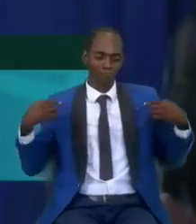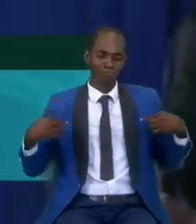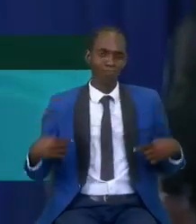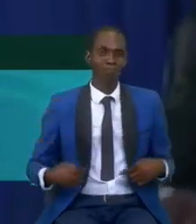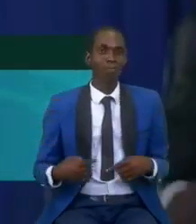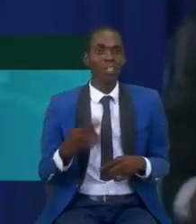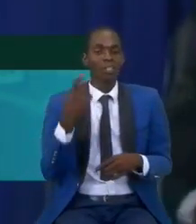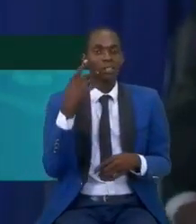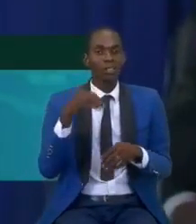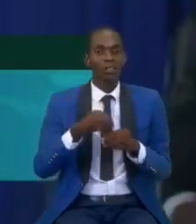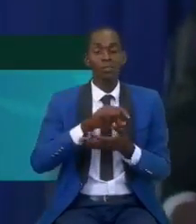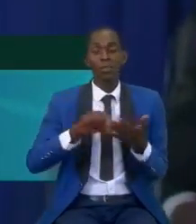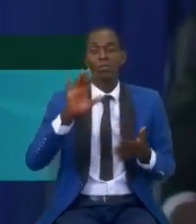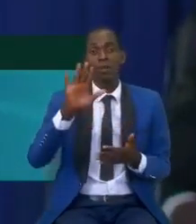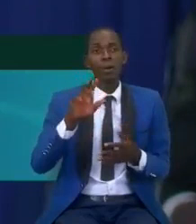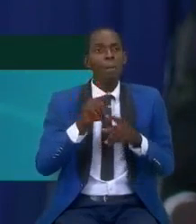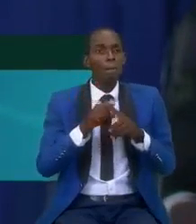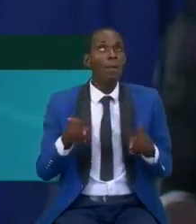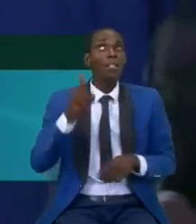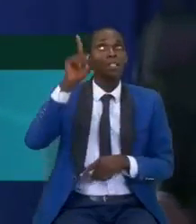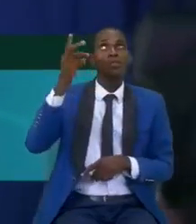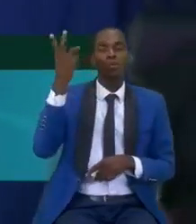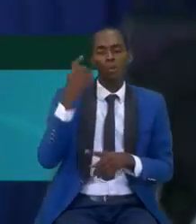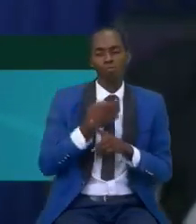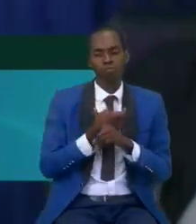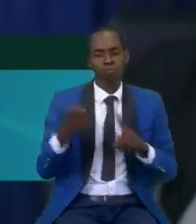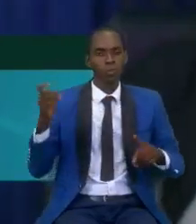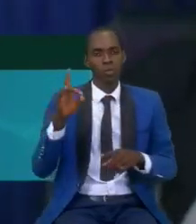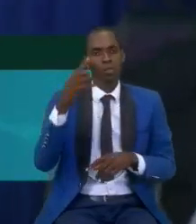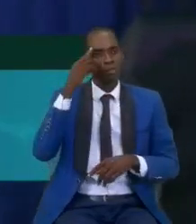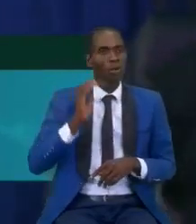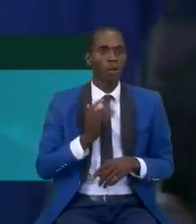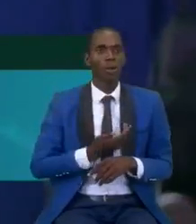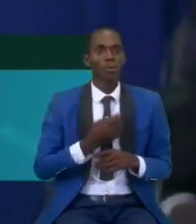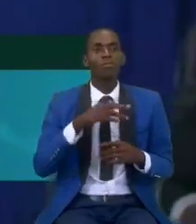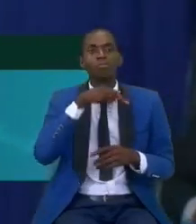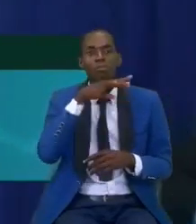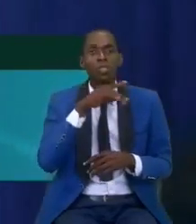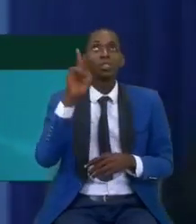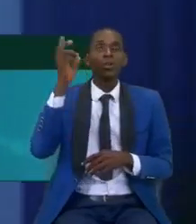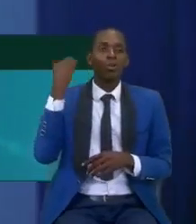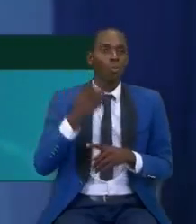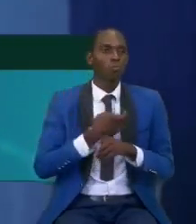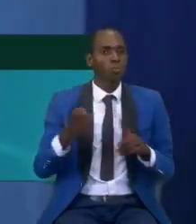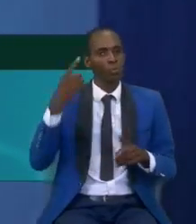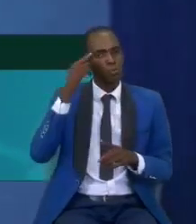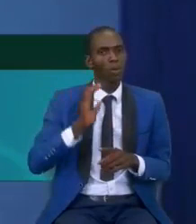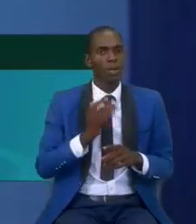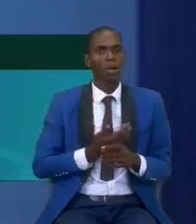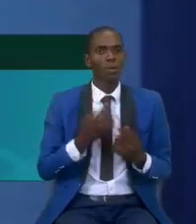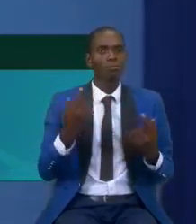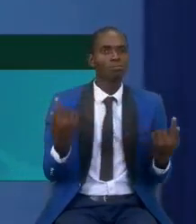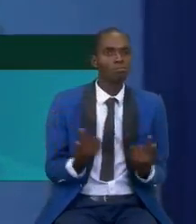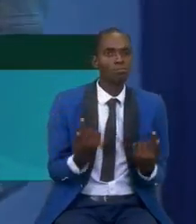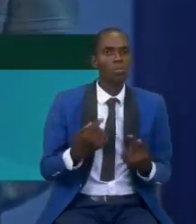was bruised for our iniquities. The chastisement of our peace was upon him,